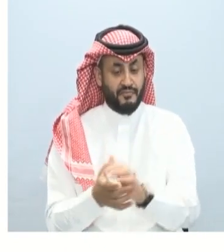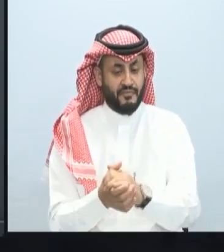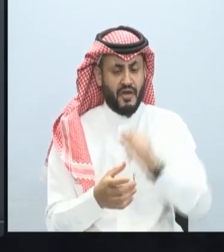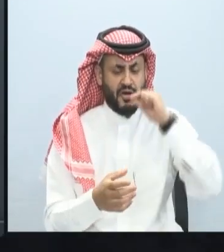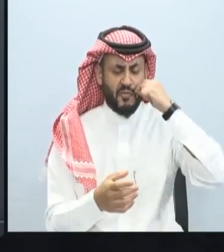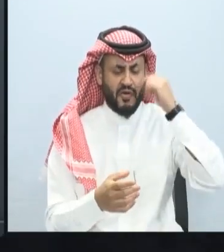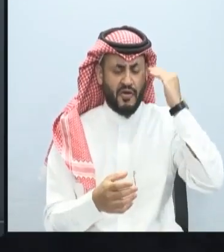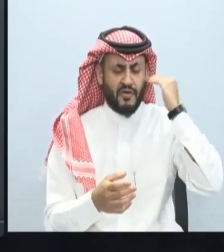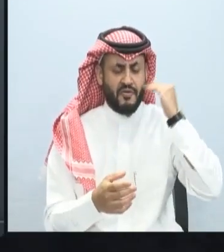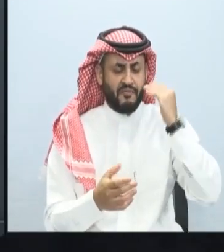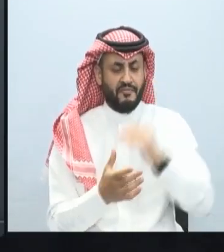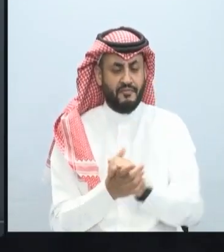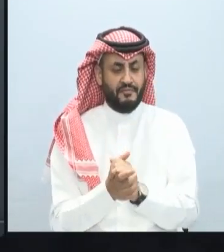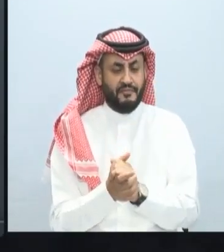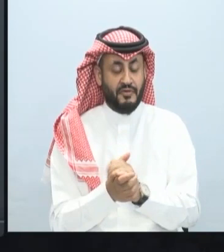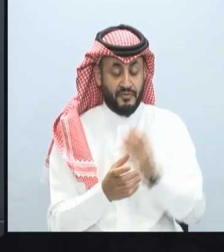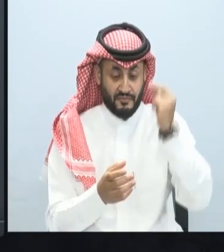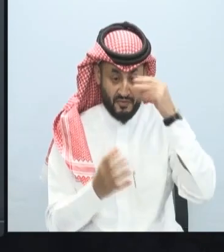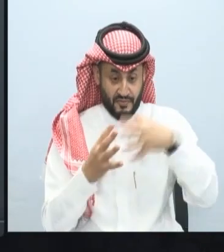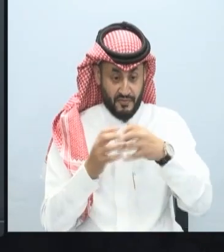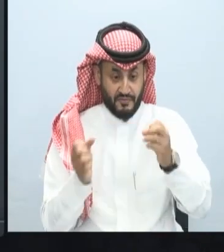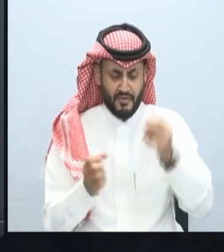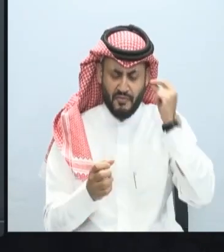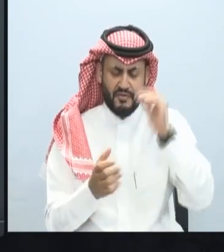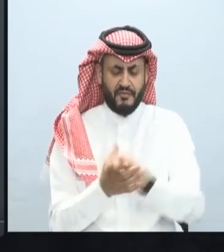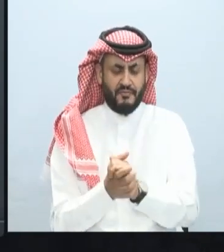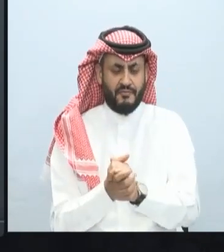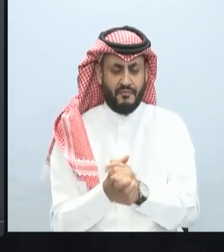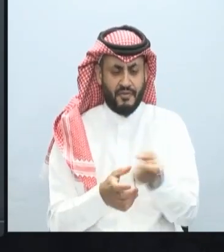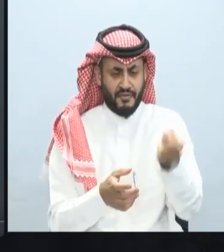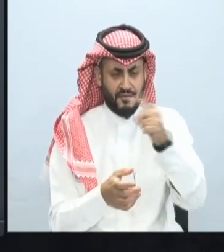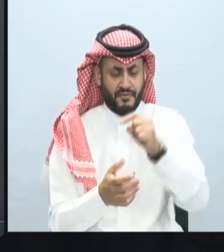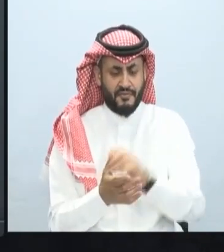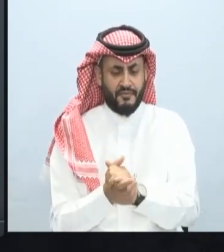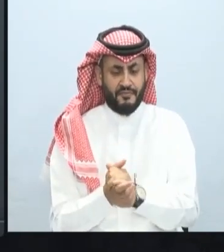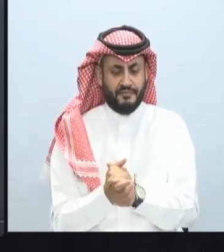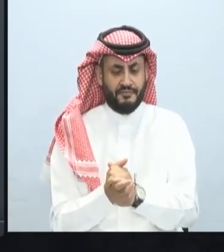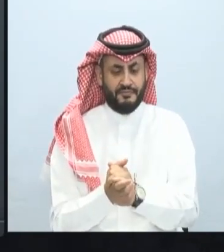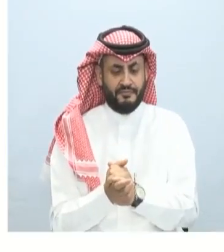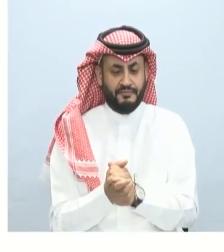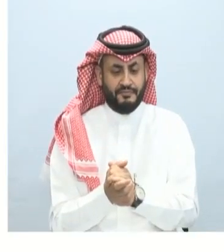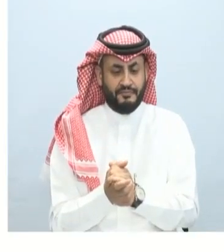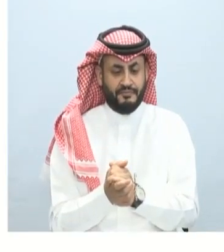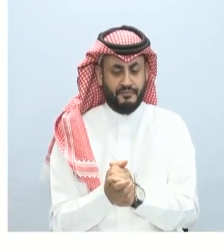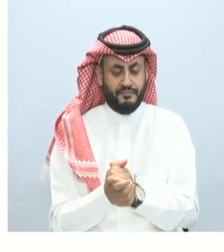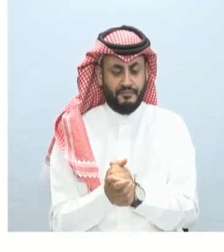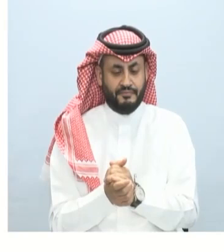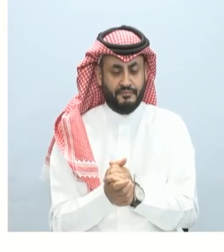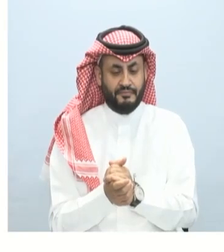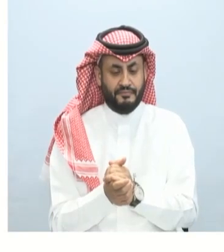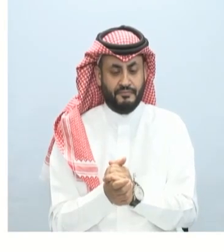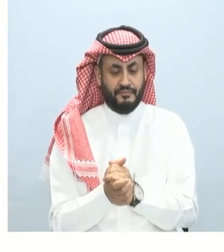feminine. We are going to study the meanings of them, if you do not know them, inshallah, in our next semester. We have here